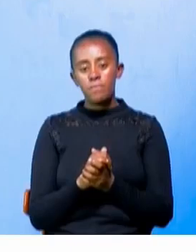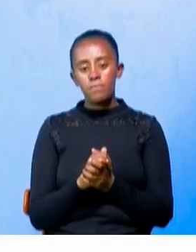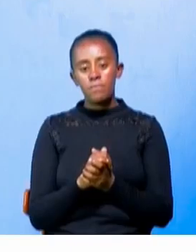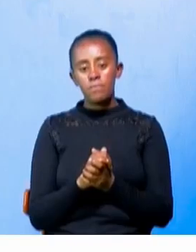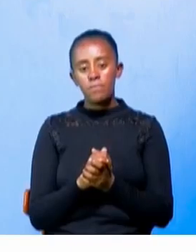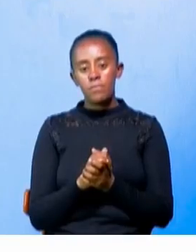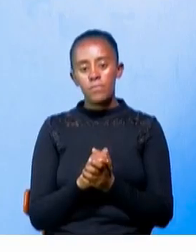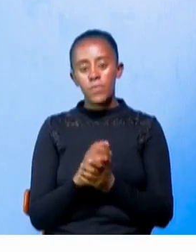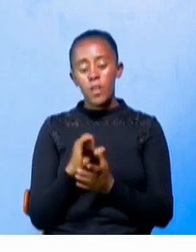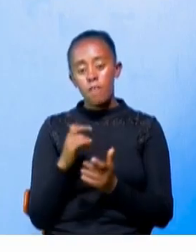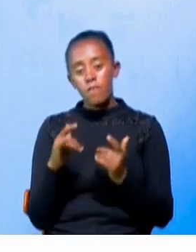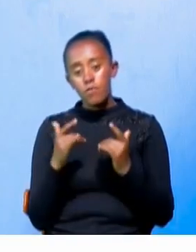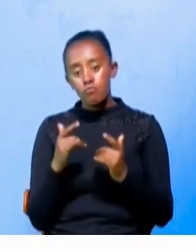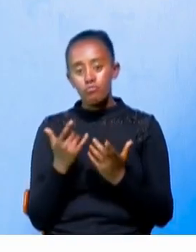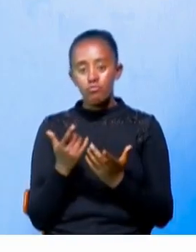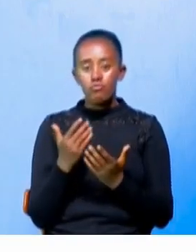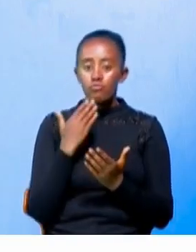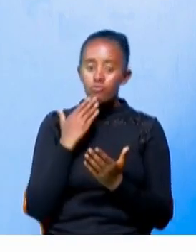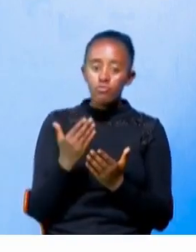good at